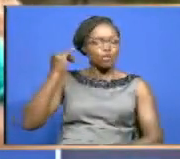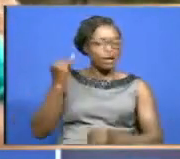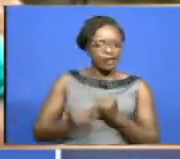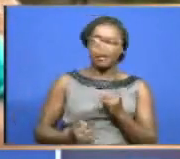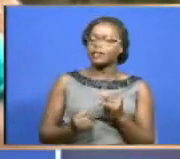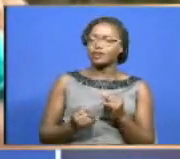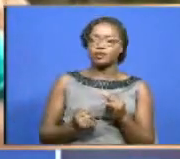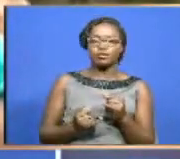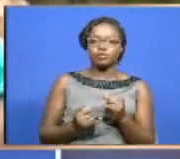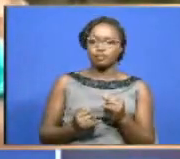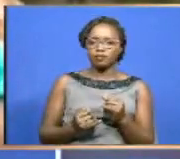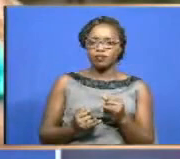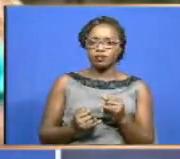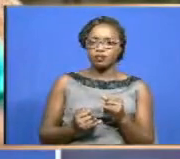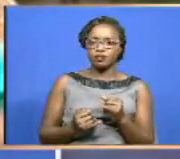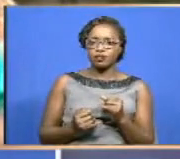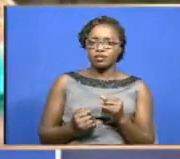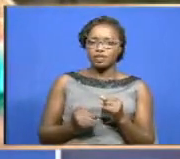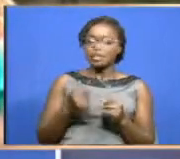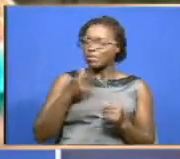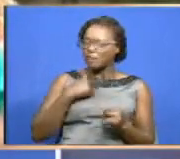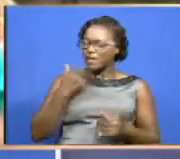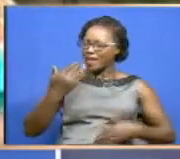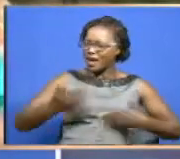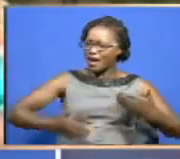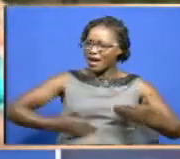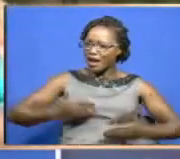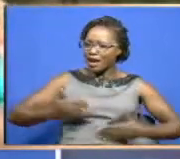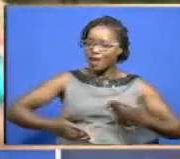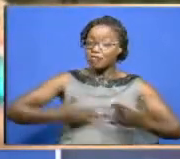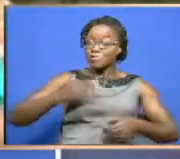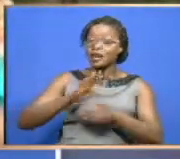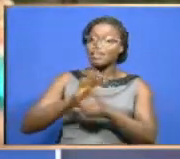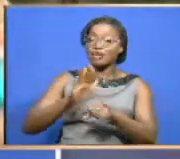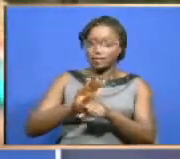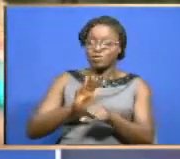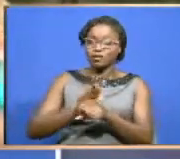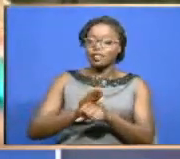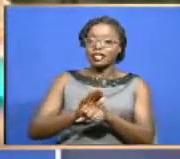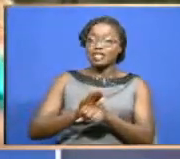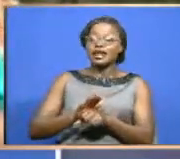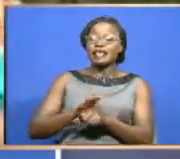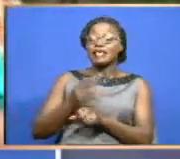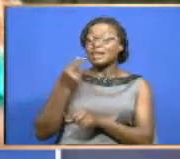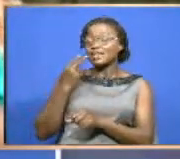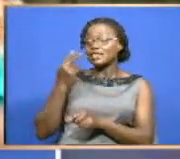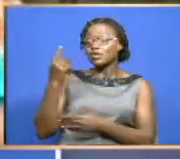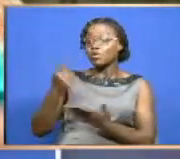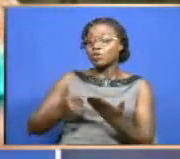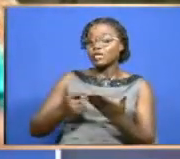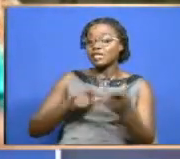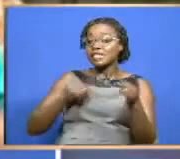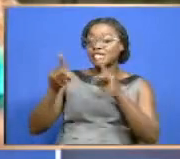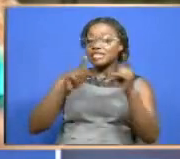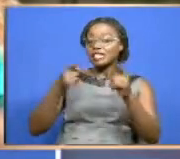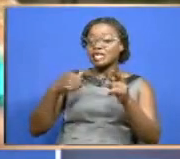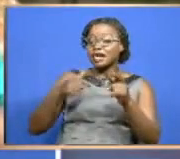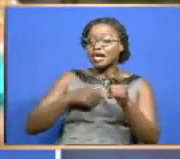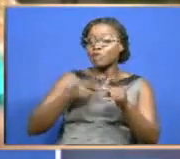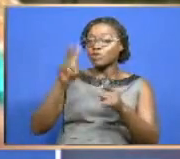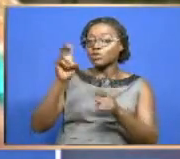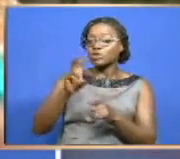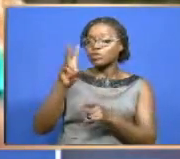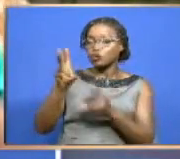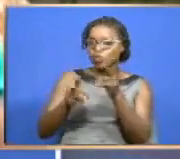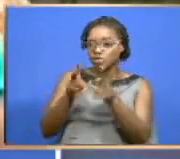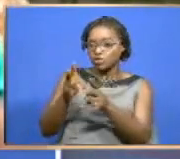kabisa kabisa. Kwa hivyo mimi nina furaha mingi sana na ninaona ya kwamba safari yetu ya 2022 ya kumaliza